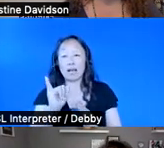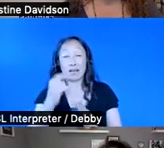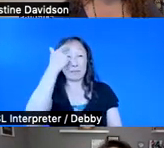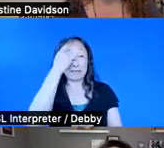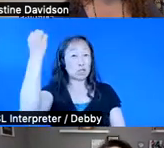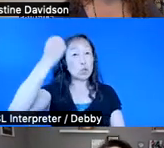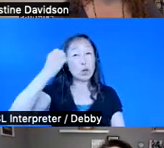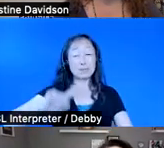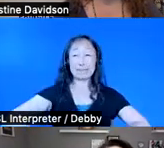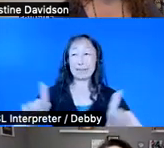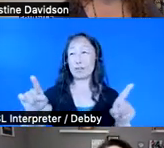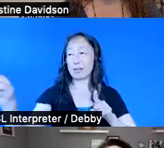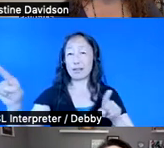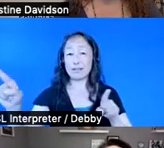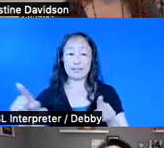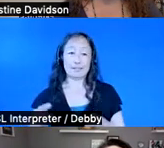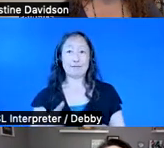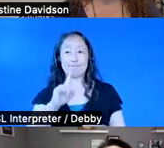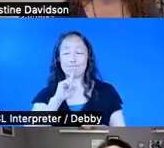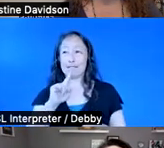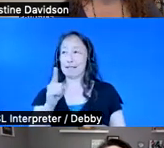like. Okay.